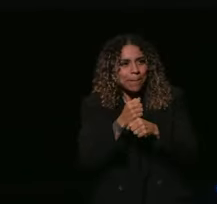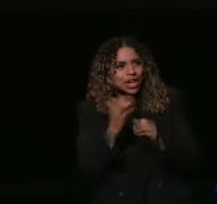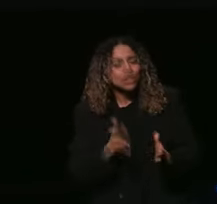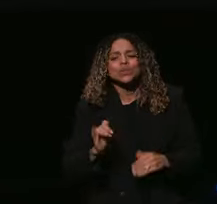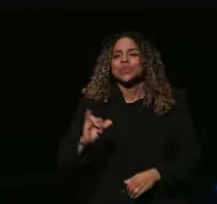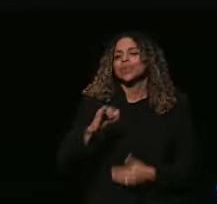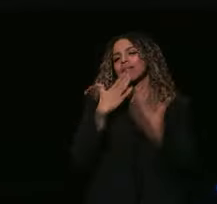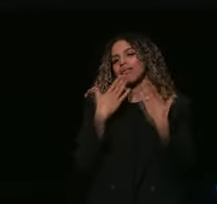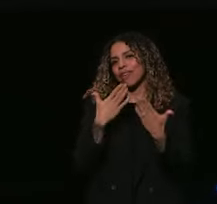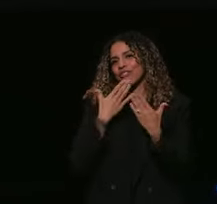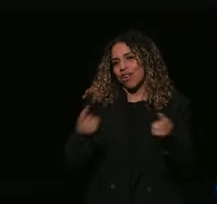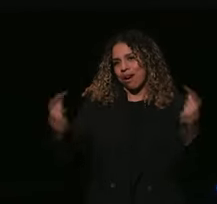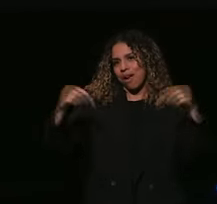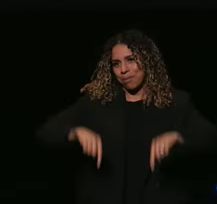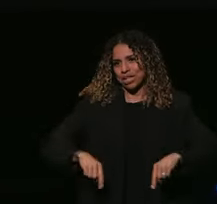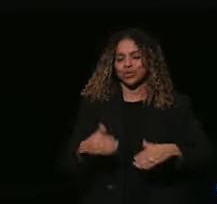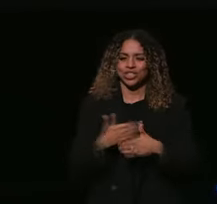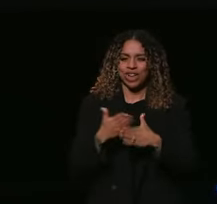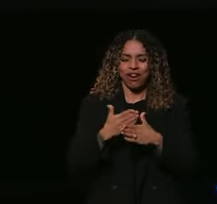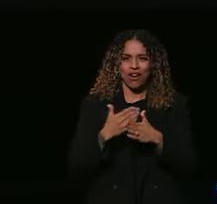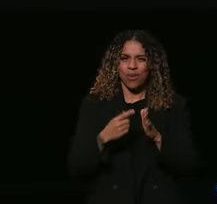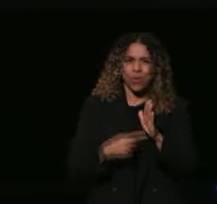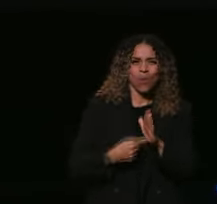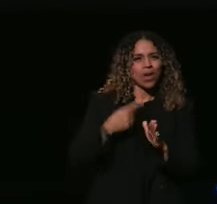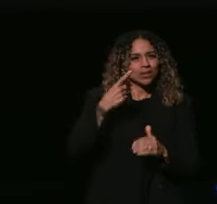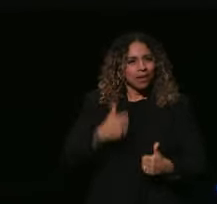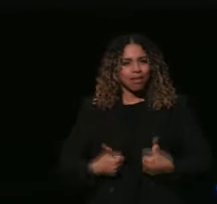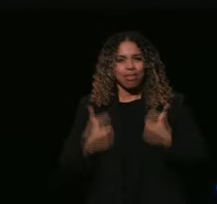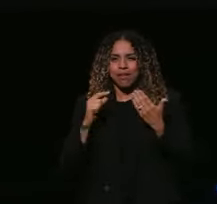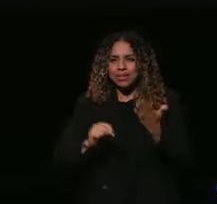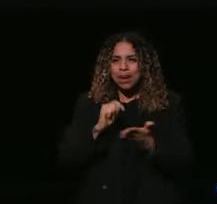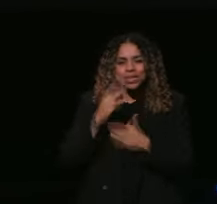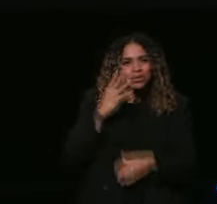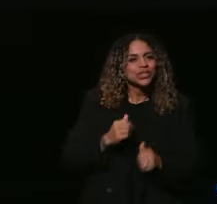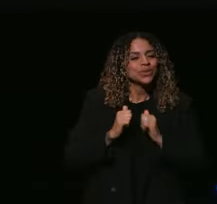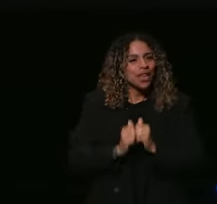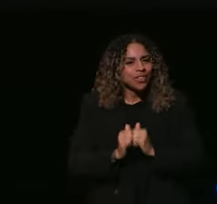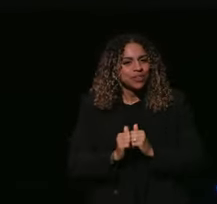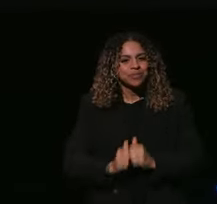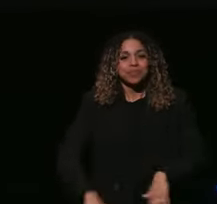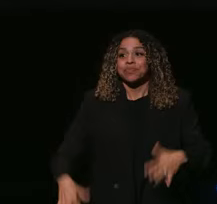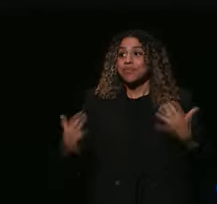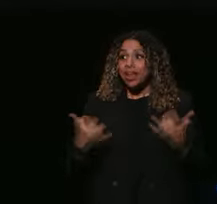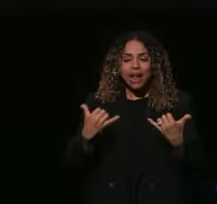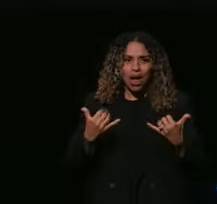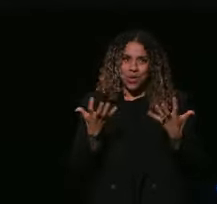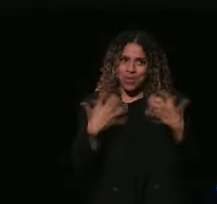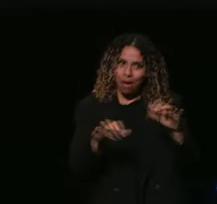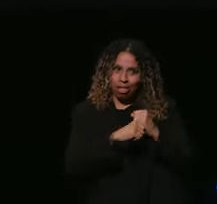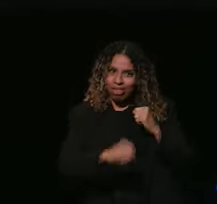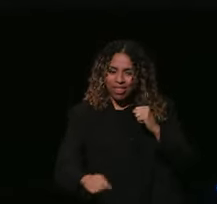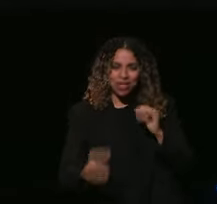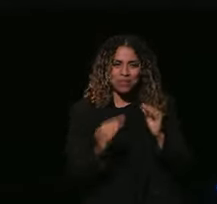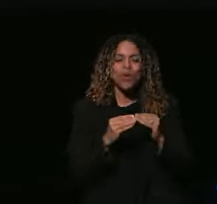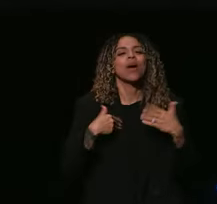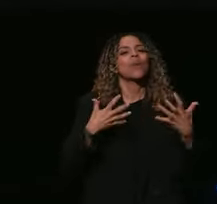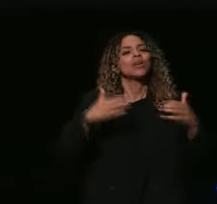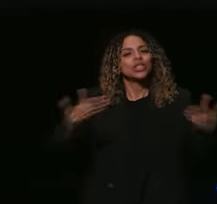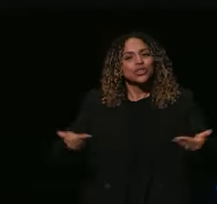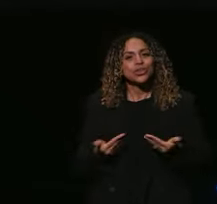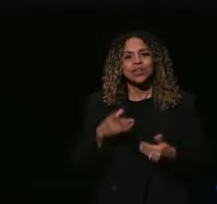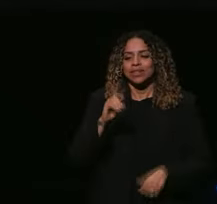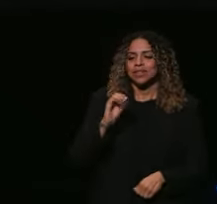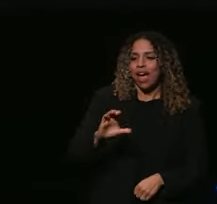thank you for being here to share this once-in-a-lifetime experience together. Now, without further ado, I would like to introduce the documentary